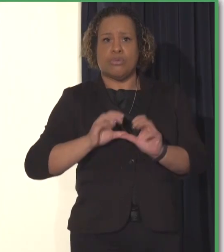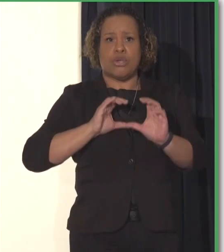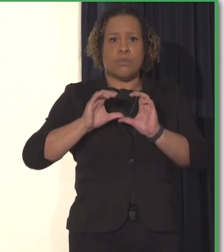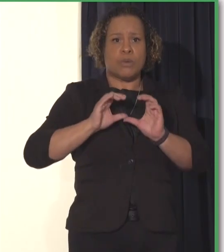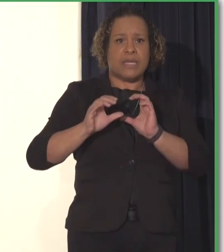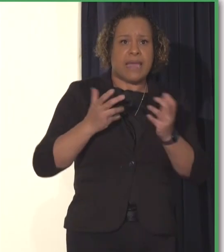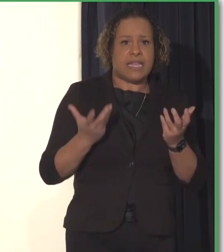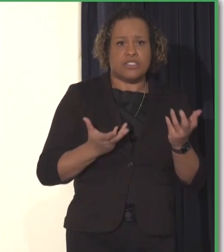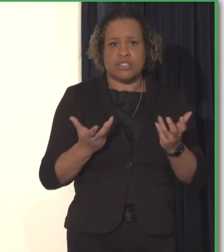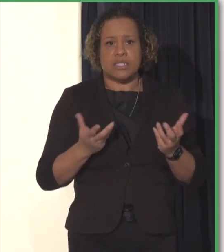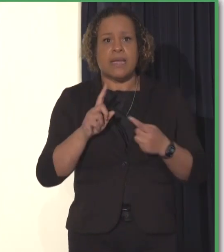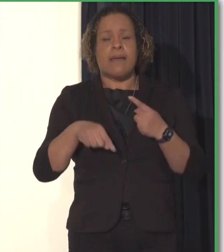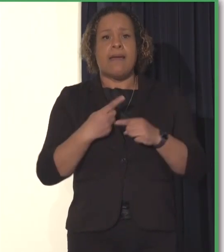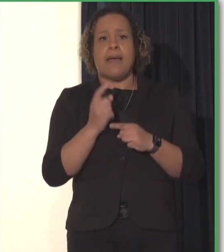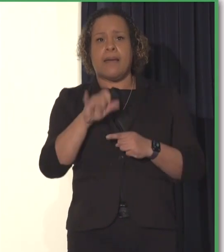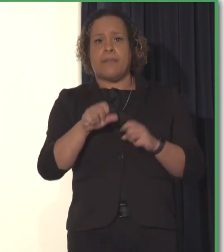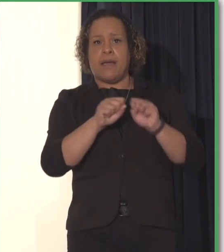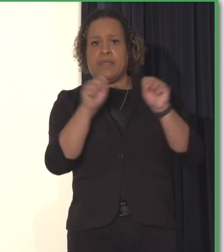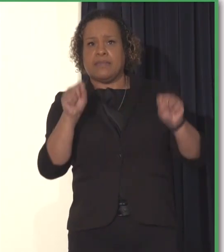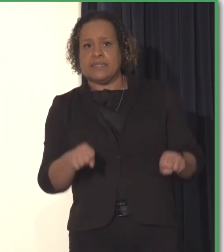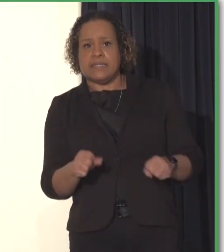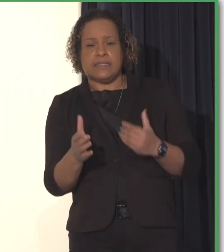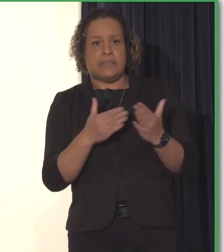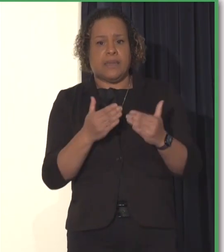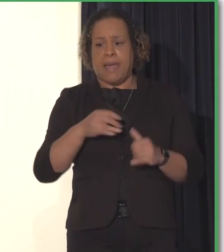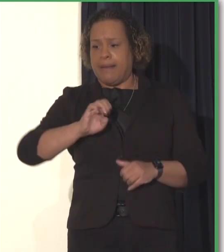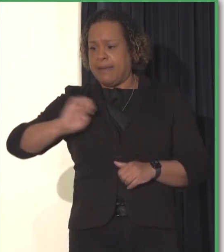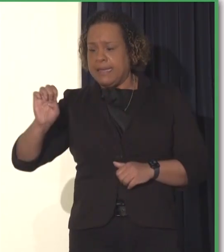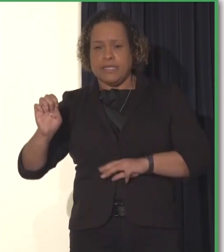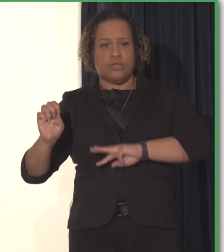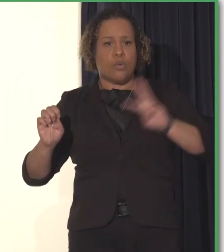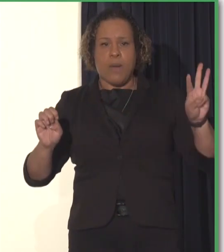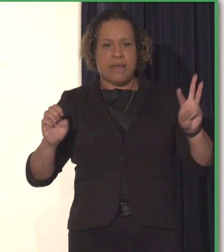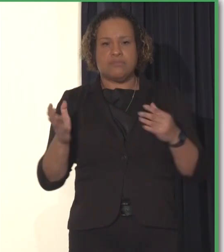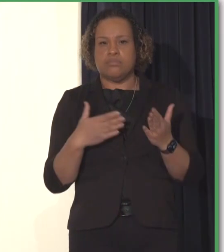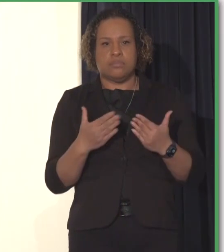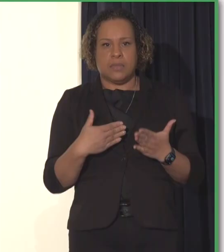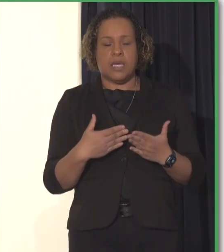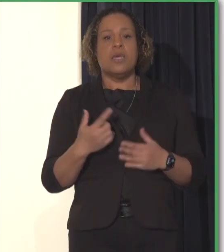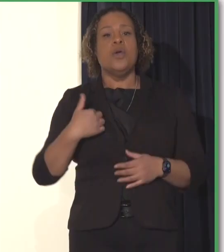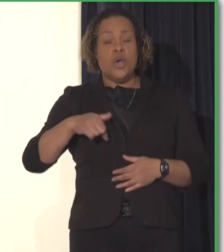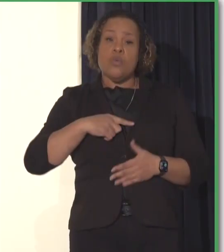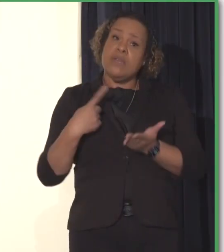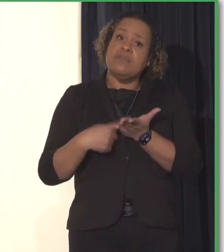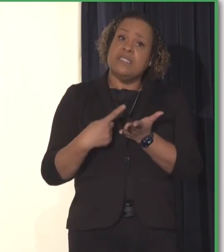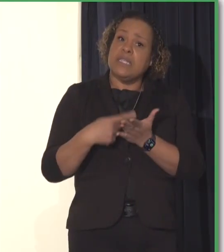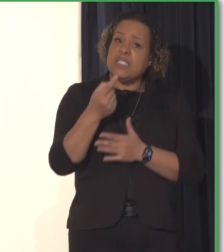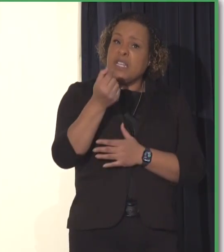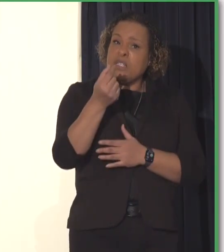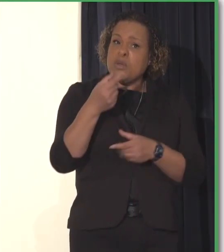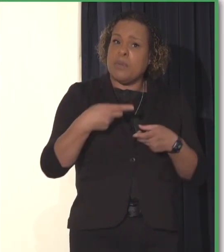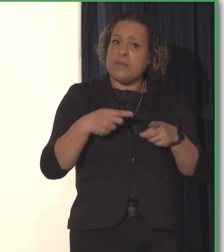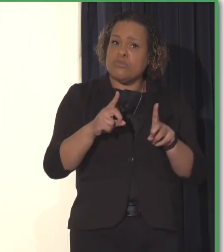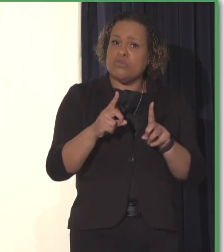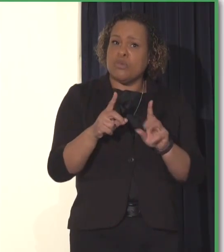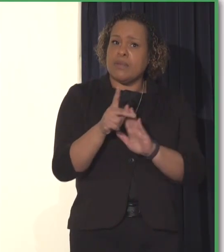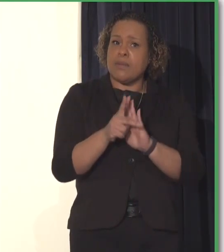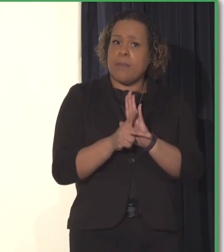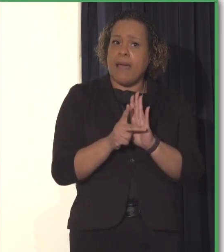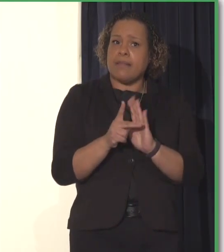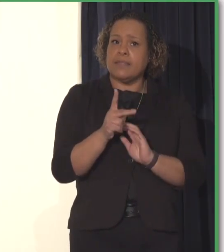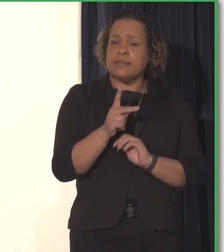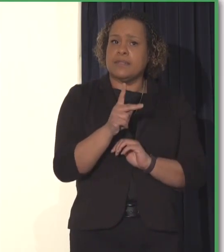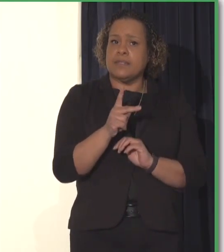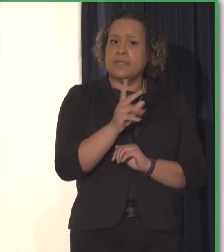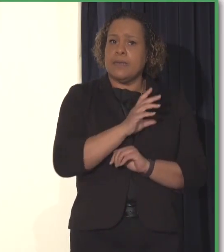communications about this system, whether it's on the east side or the west side. We have had some discussion about this in a policy committee meeting, but I still